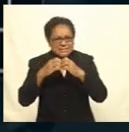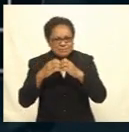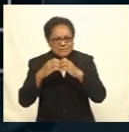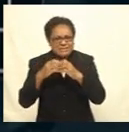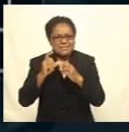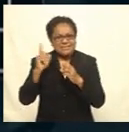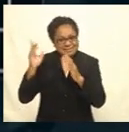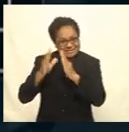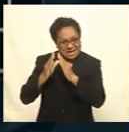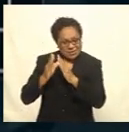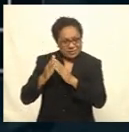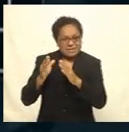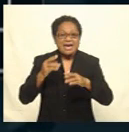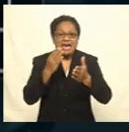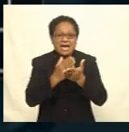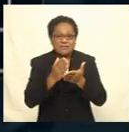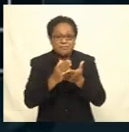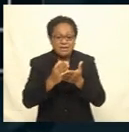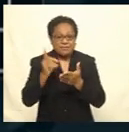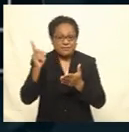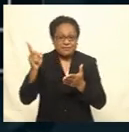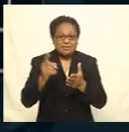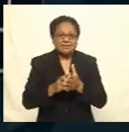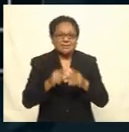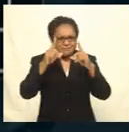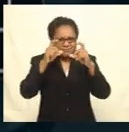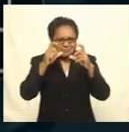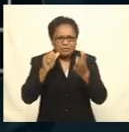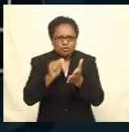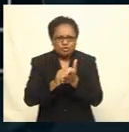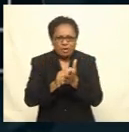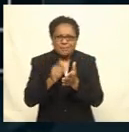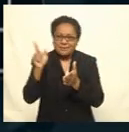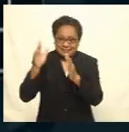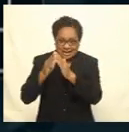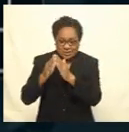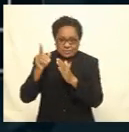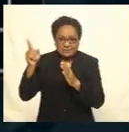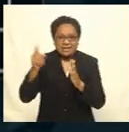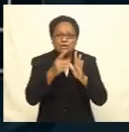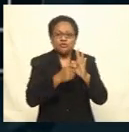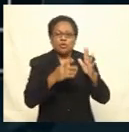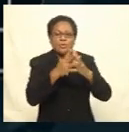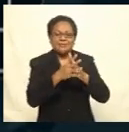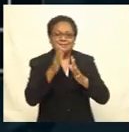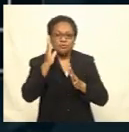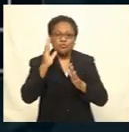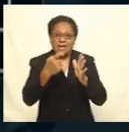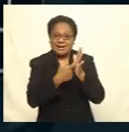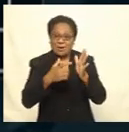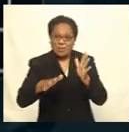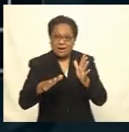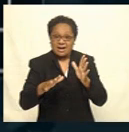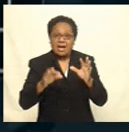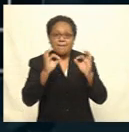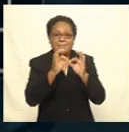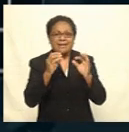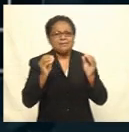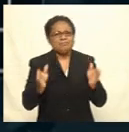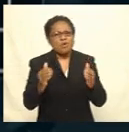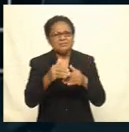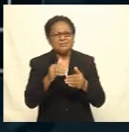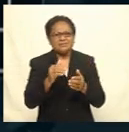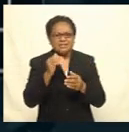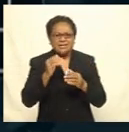FNPF Ellery Street, Keynes Janif on Renwick Road, John Wesley School, Bargain Box opposite Suva Bus Stand, Ito